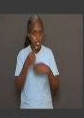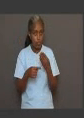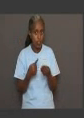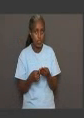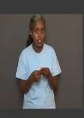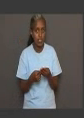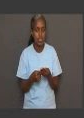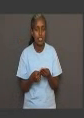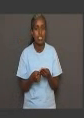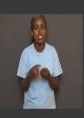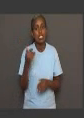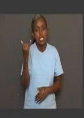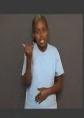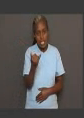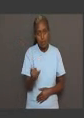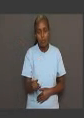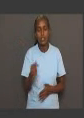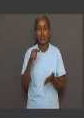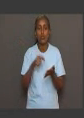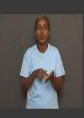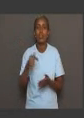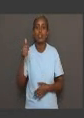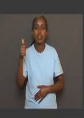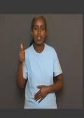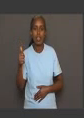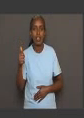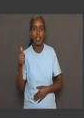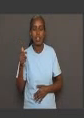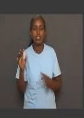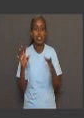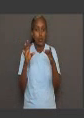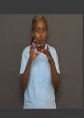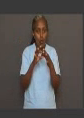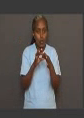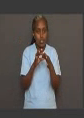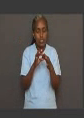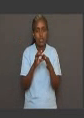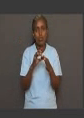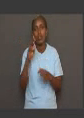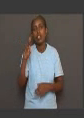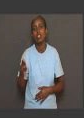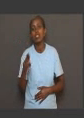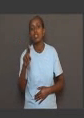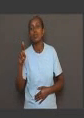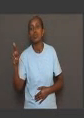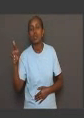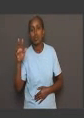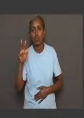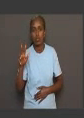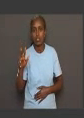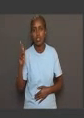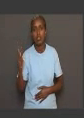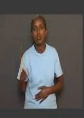Therefore, the image of point A has coordinates of the square root of